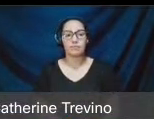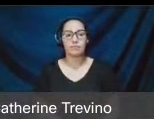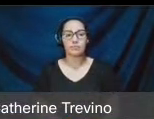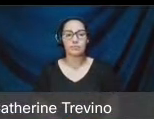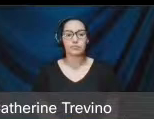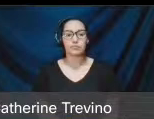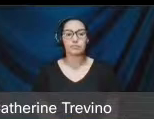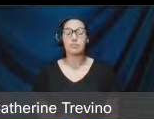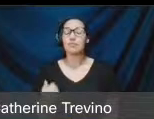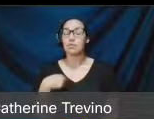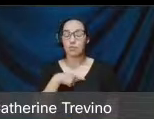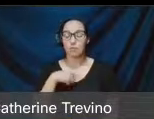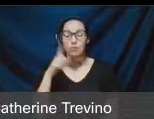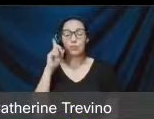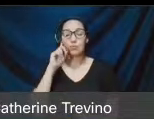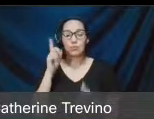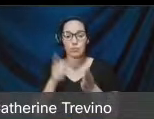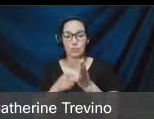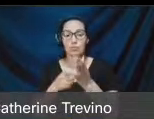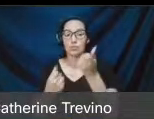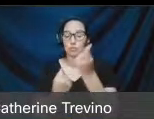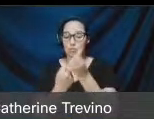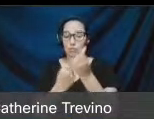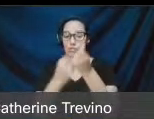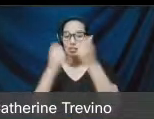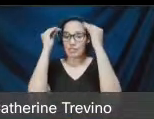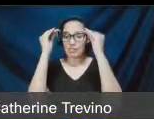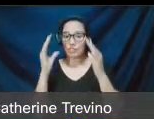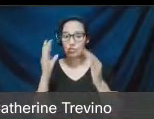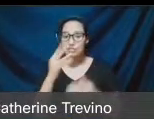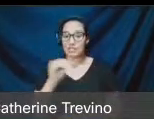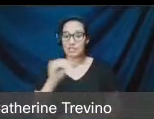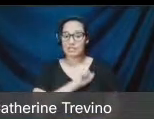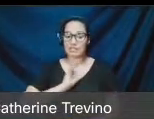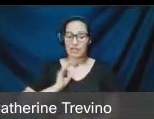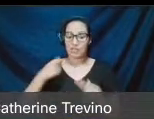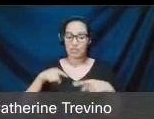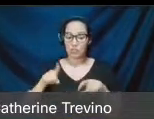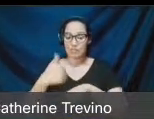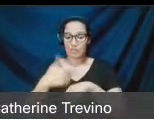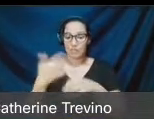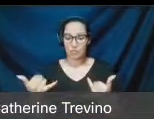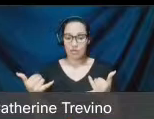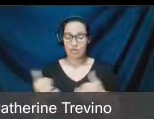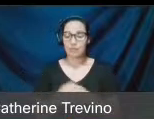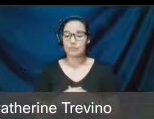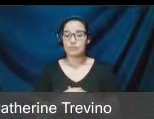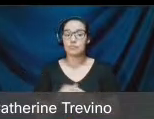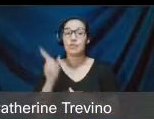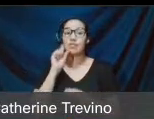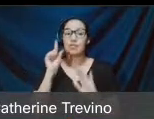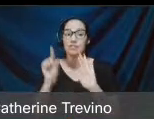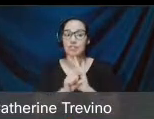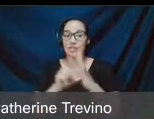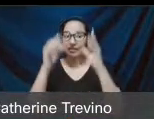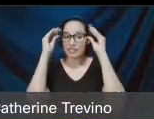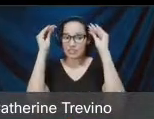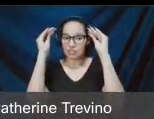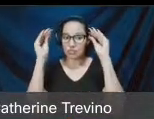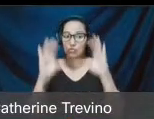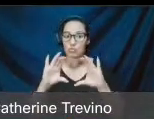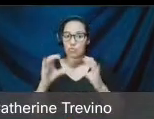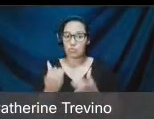We do recognize the importance of supporting our teachers and support staff during this time. We have assigned teacher cohorts to each of our